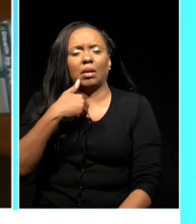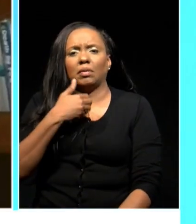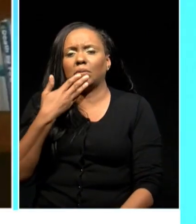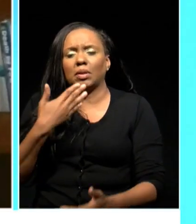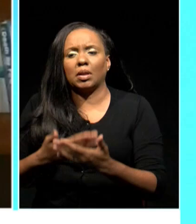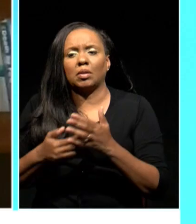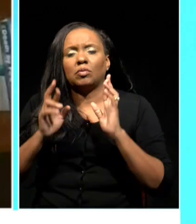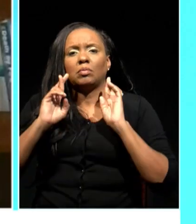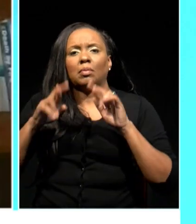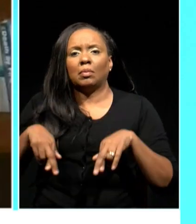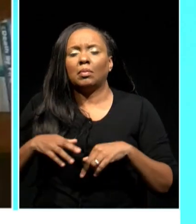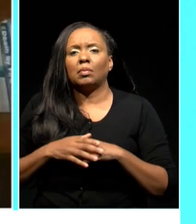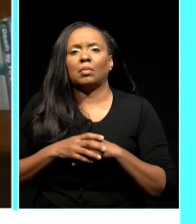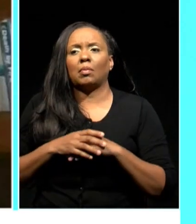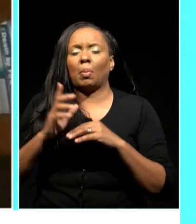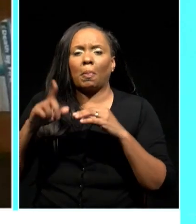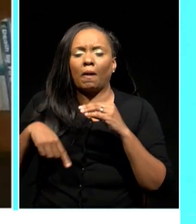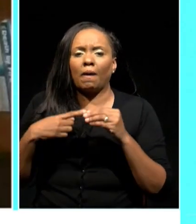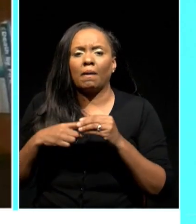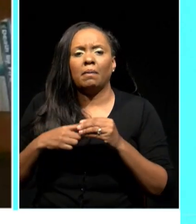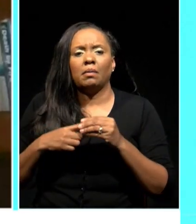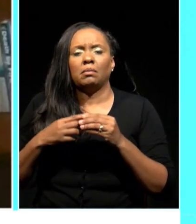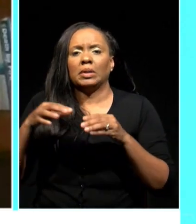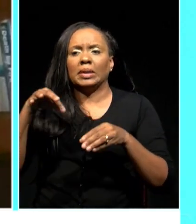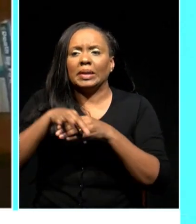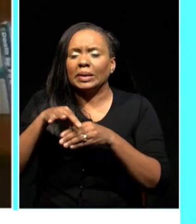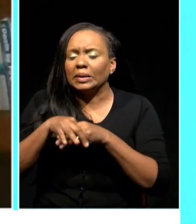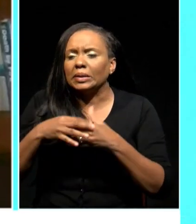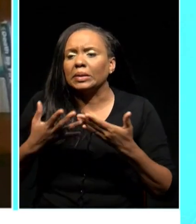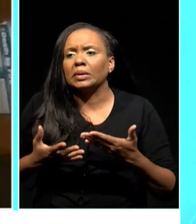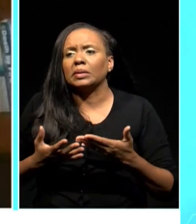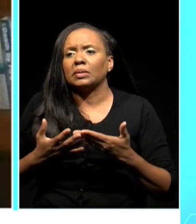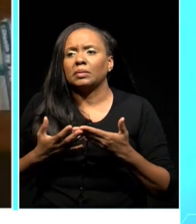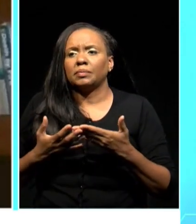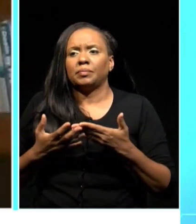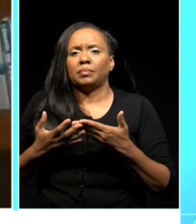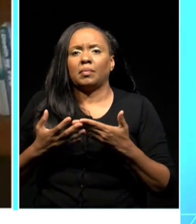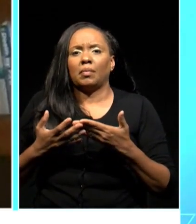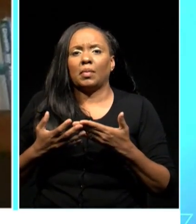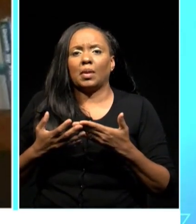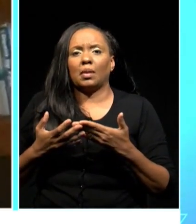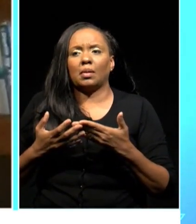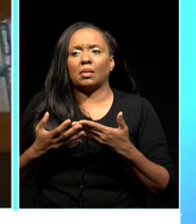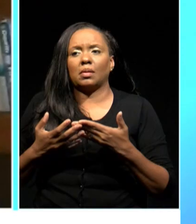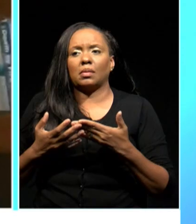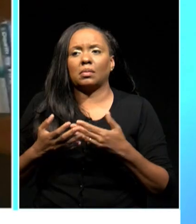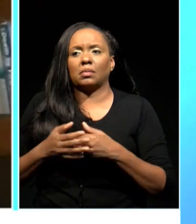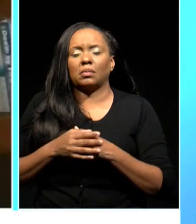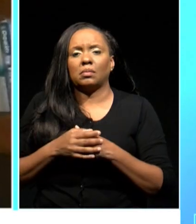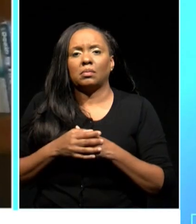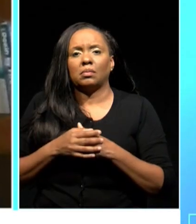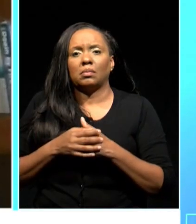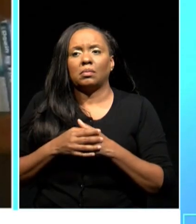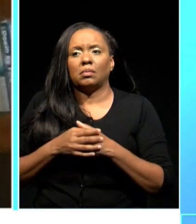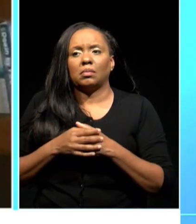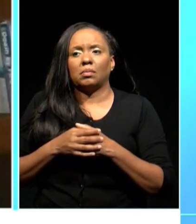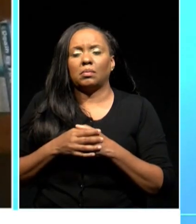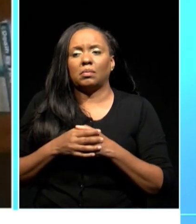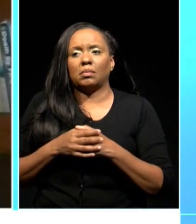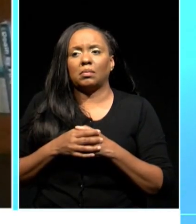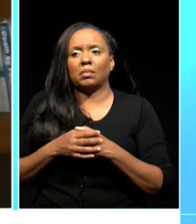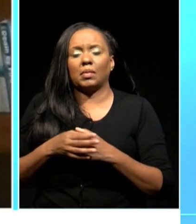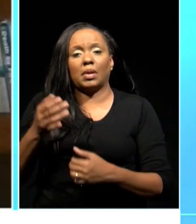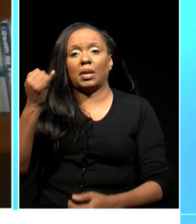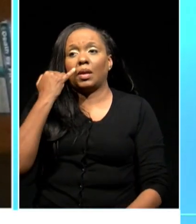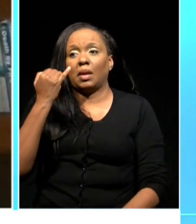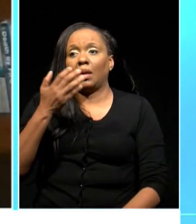the condition under which the election was being fought. There was a personal low light for me that I was turned away from the polling station because my name was not on the list,